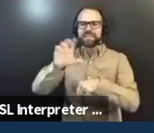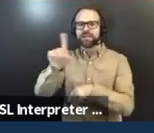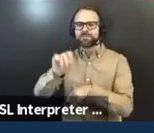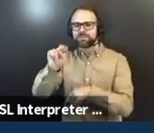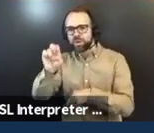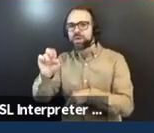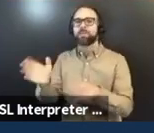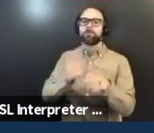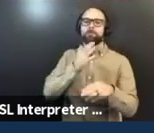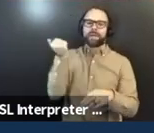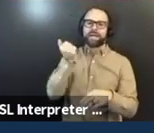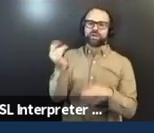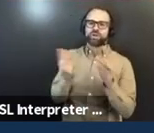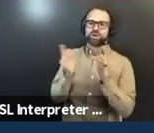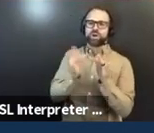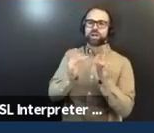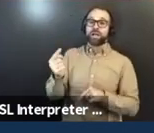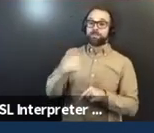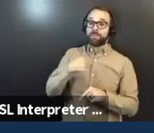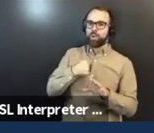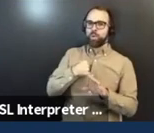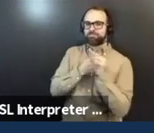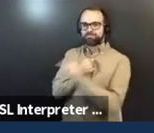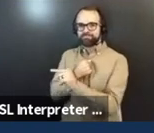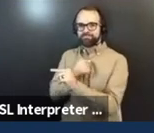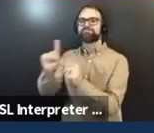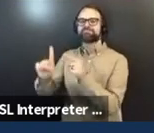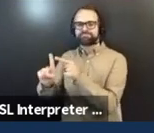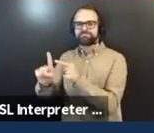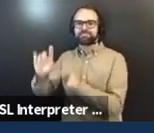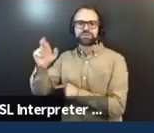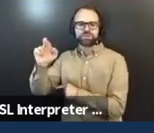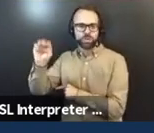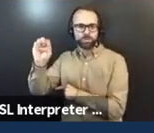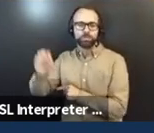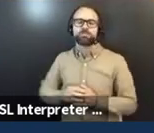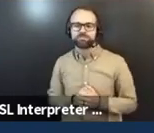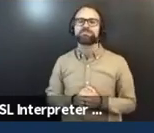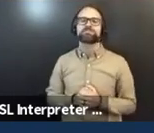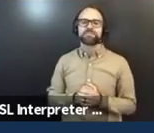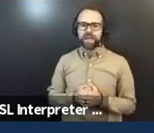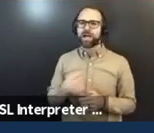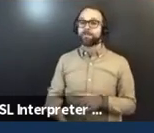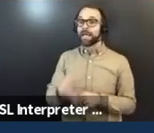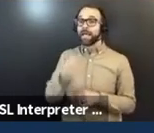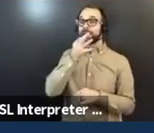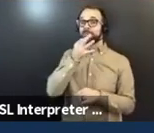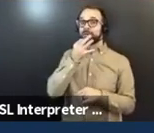contact than me. I'm running the event because I'm the expert apparently in the